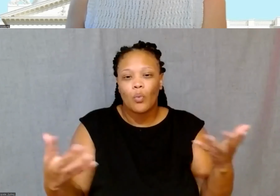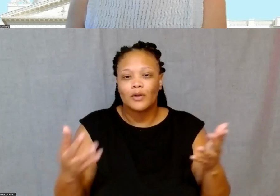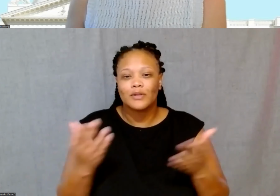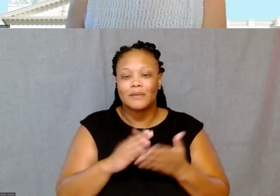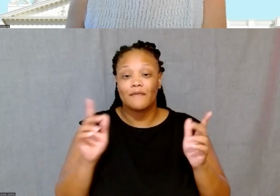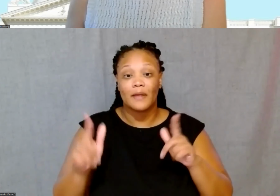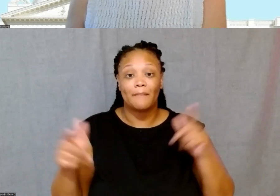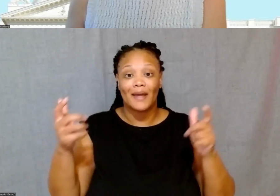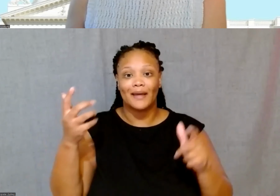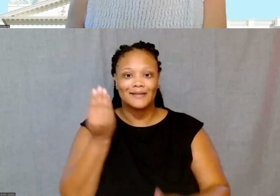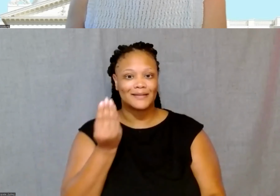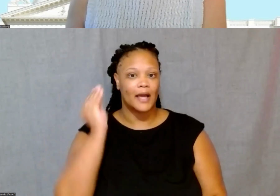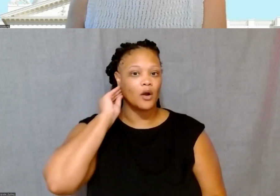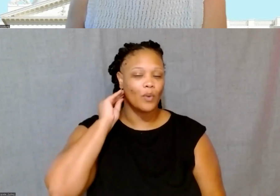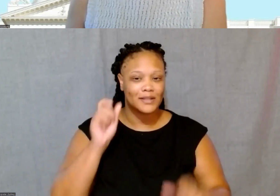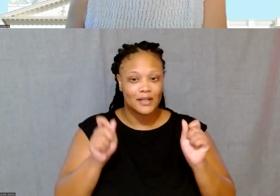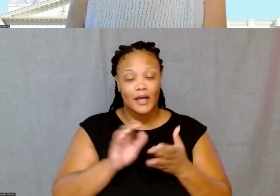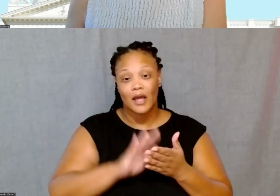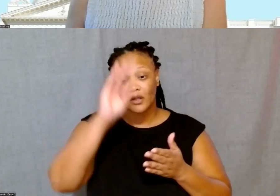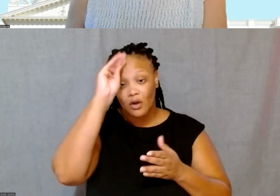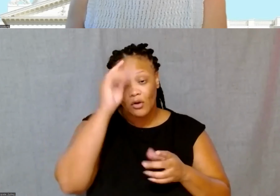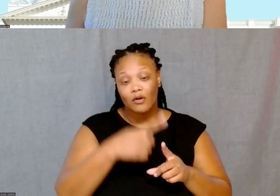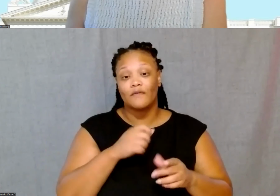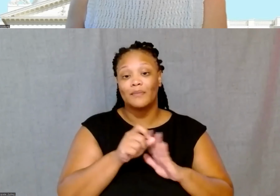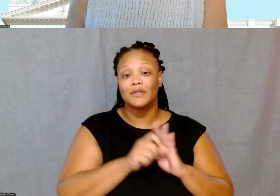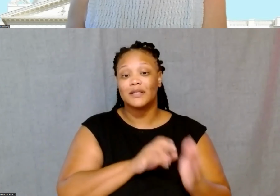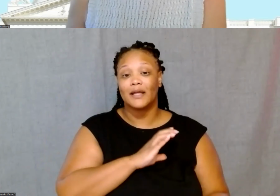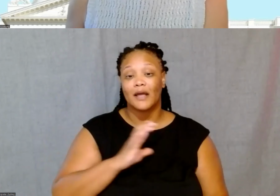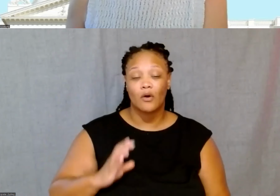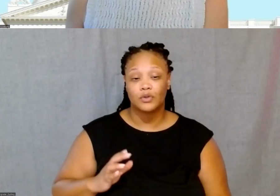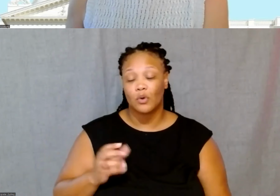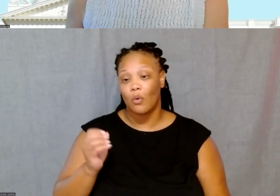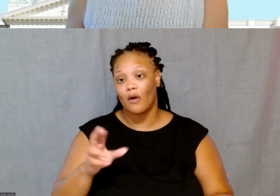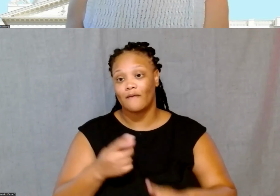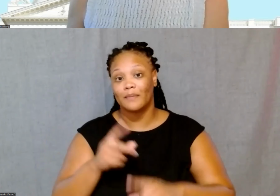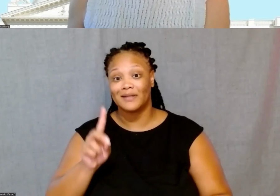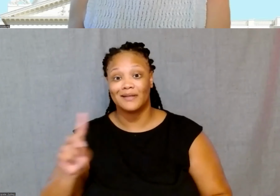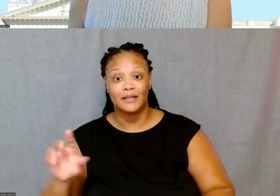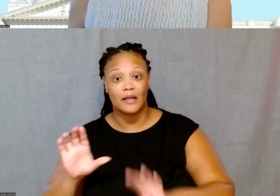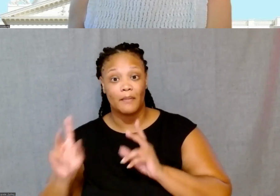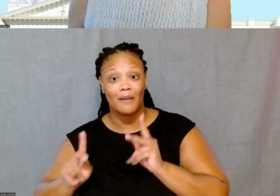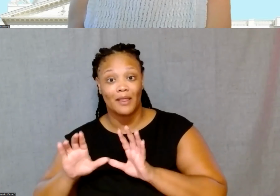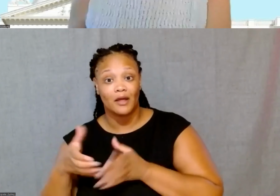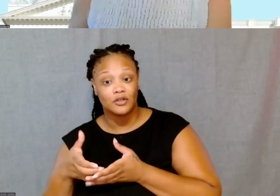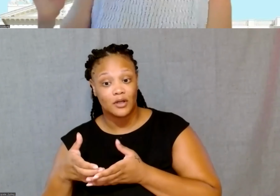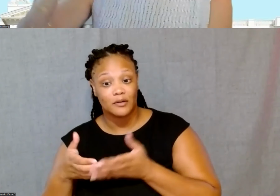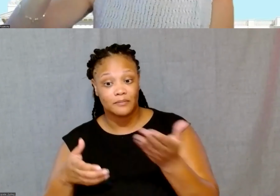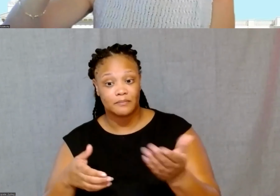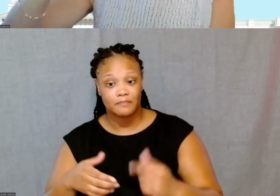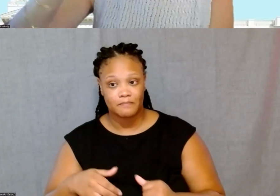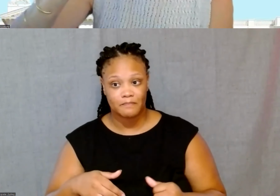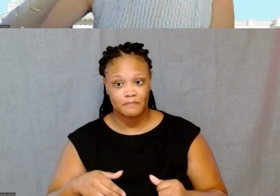is it that they can learn from the state council or from the DD population? Any reflections on that? If I could